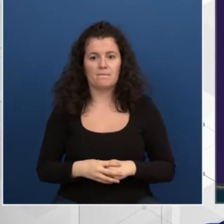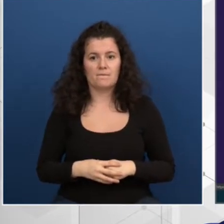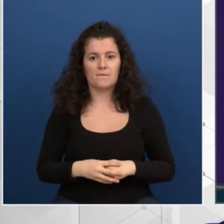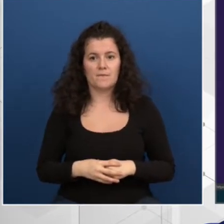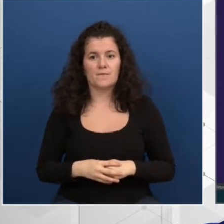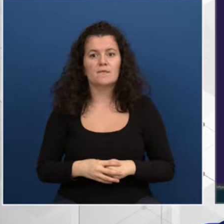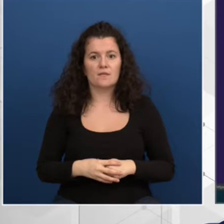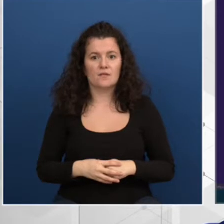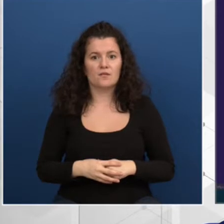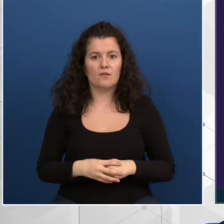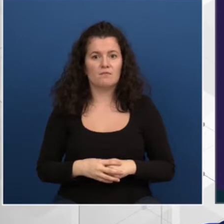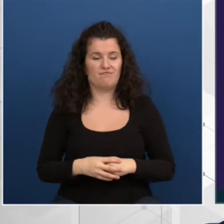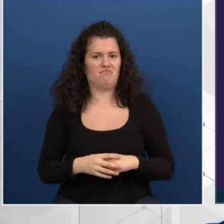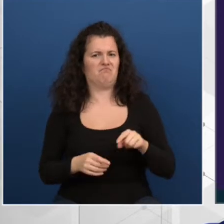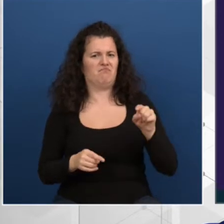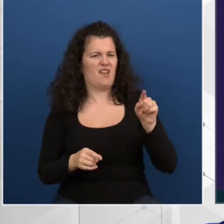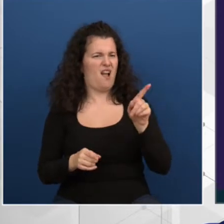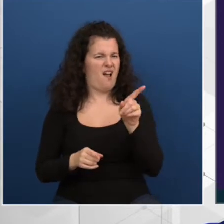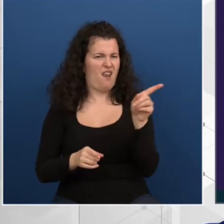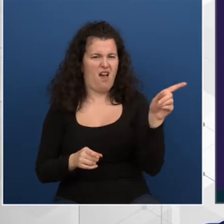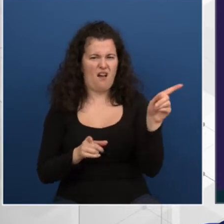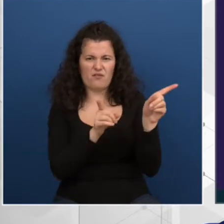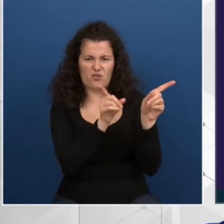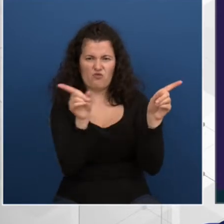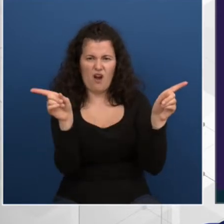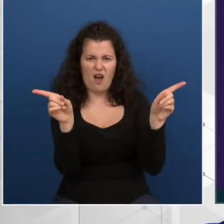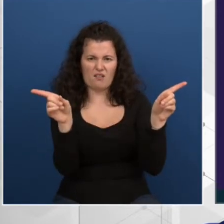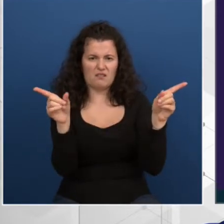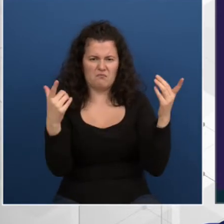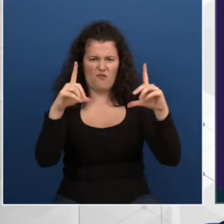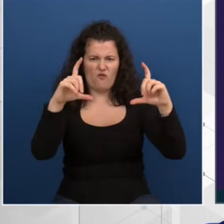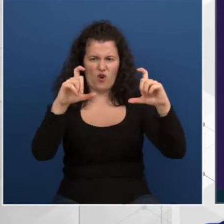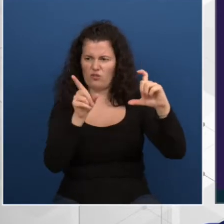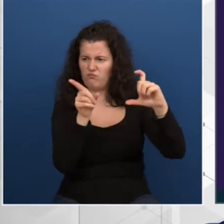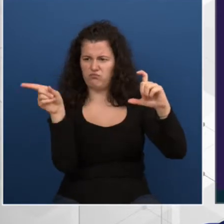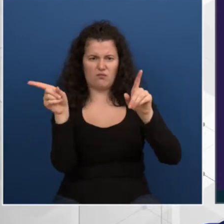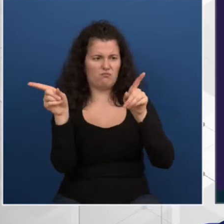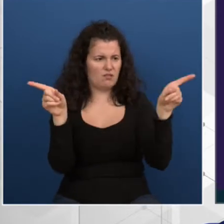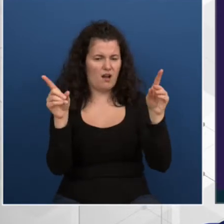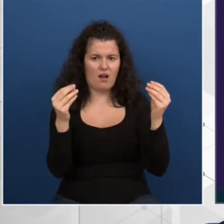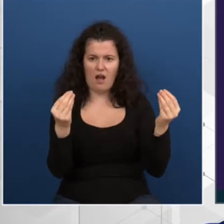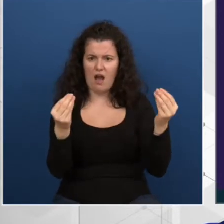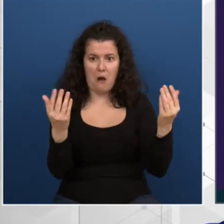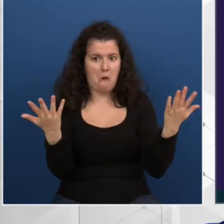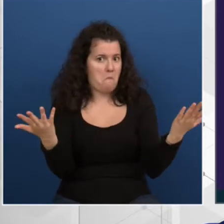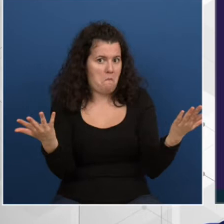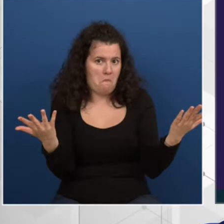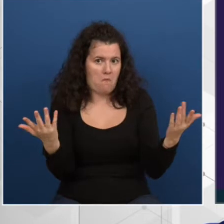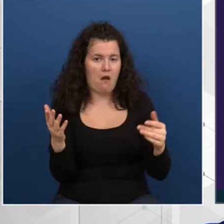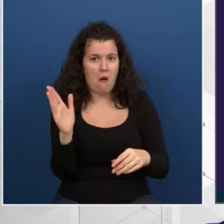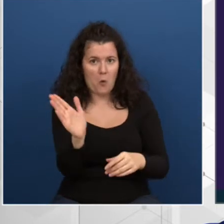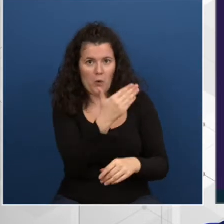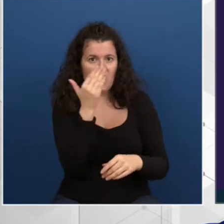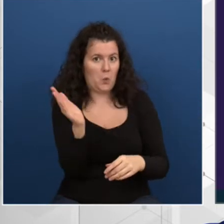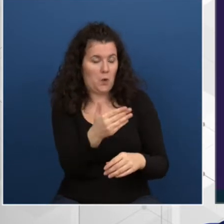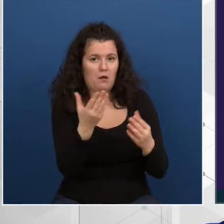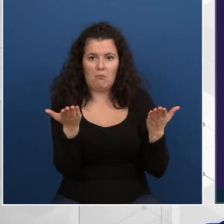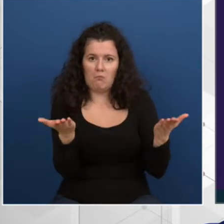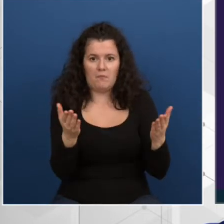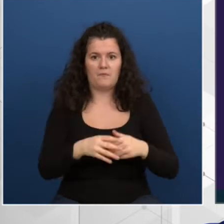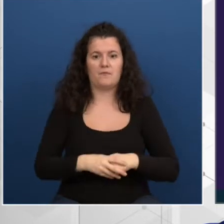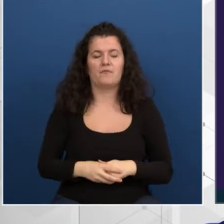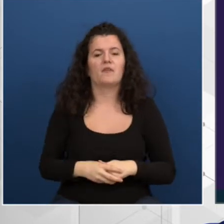problem. The FastPass experience is speedy and helpful, but what can developers use if they want to dive in deeper and solve even more